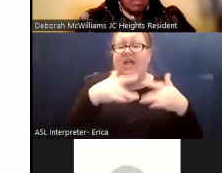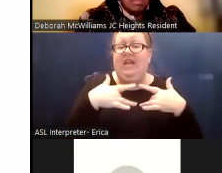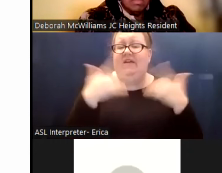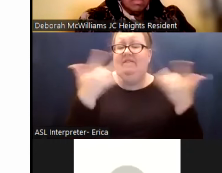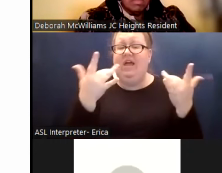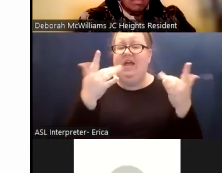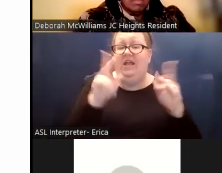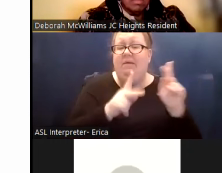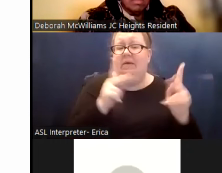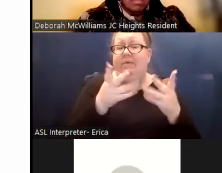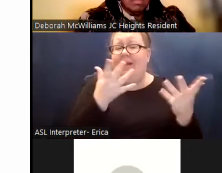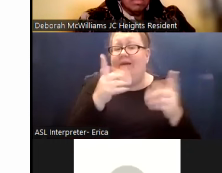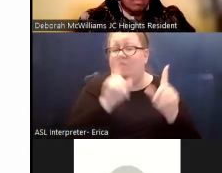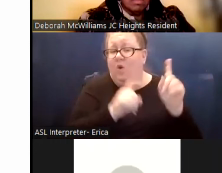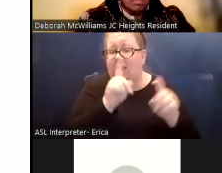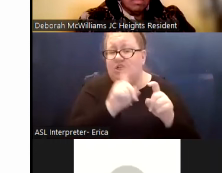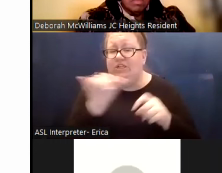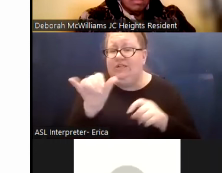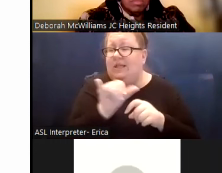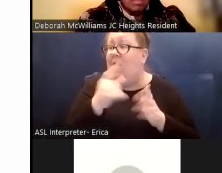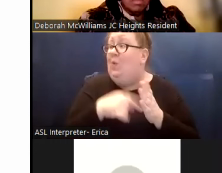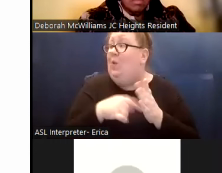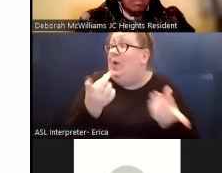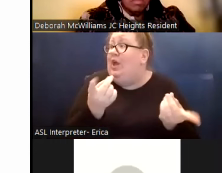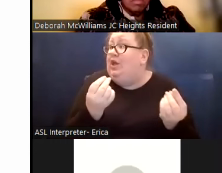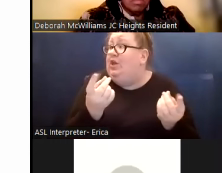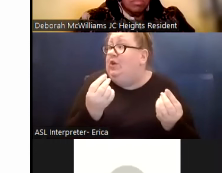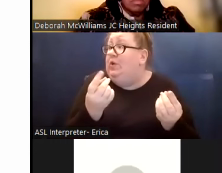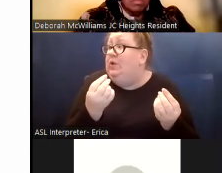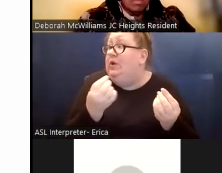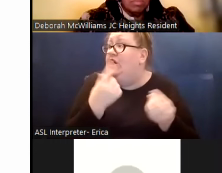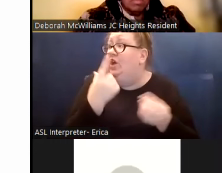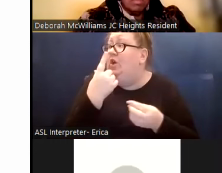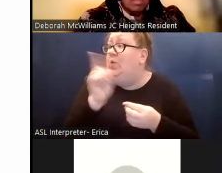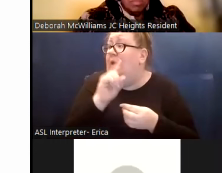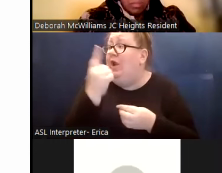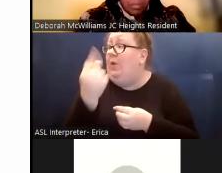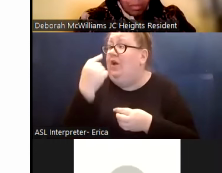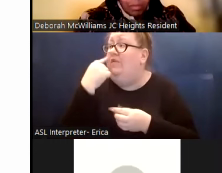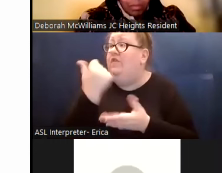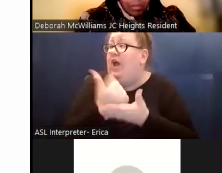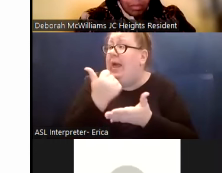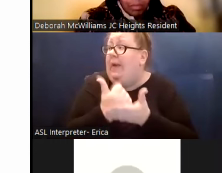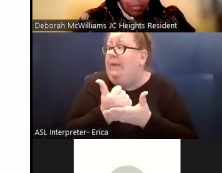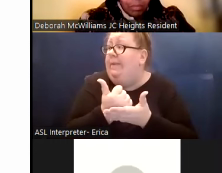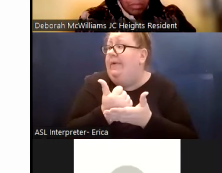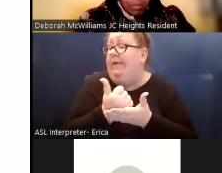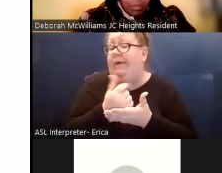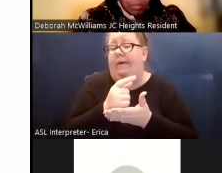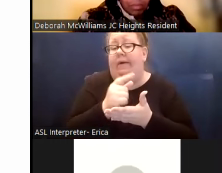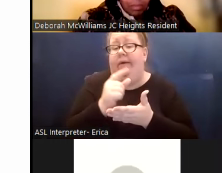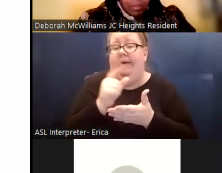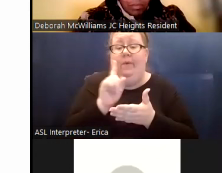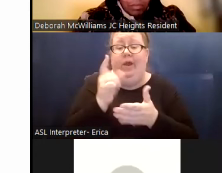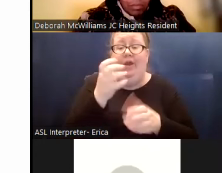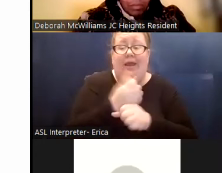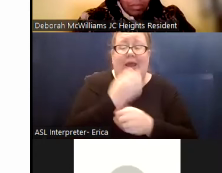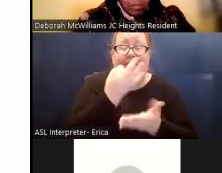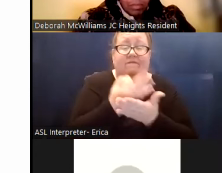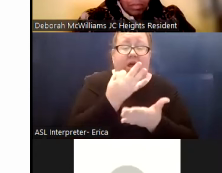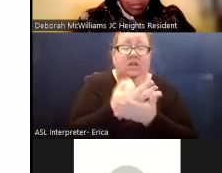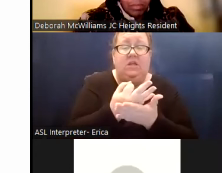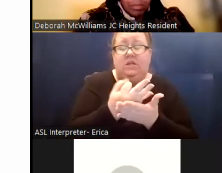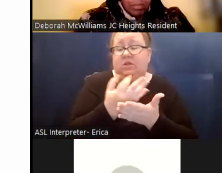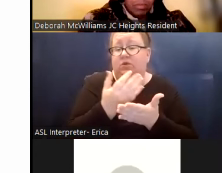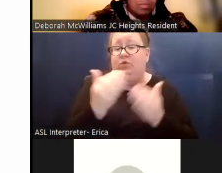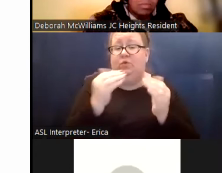have questions like, what do I do? Like, who do I go to for help? Where can I get funding to, repair my house?